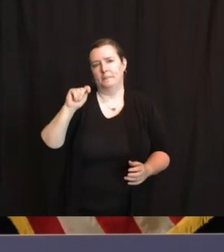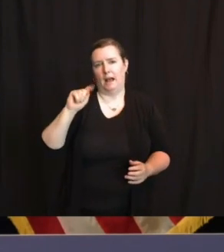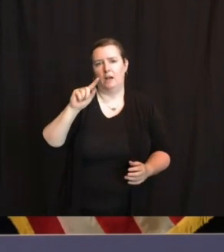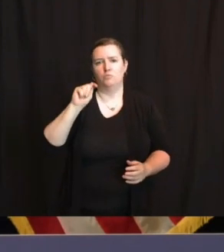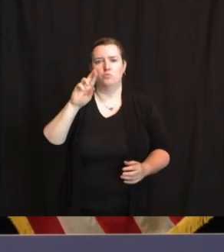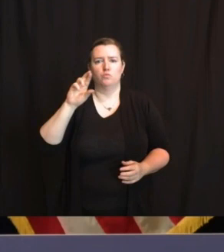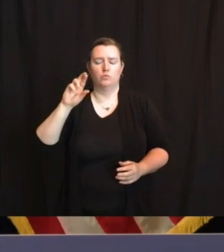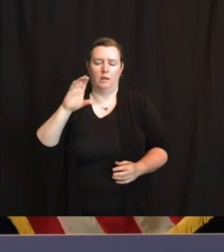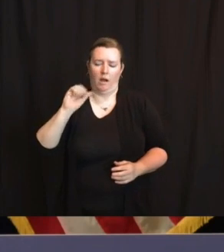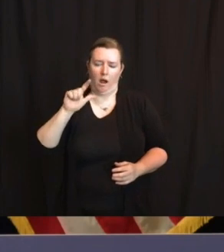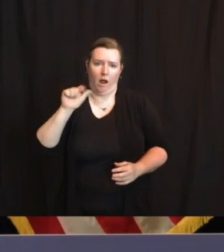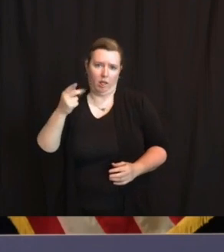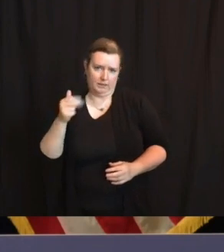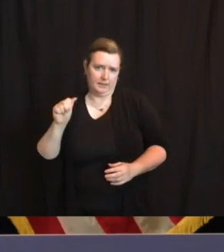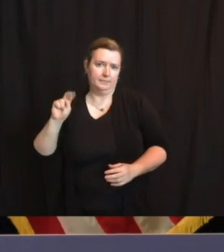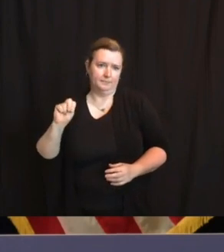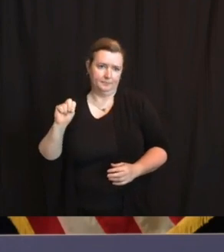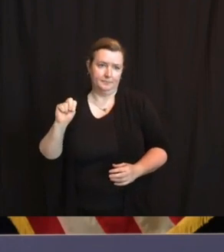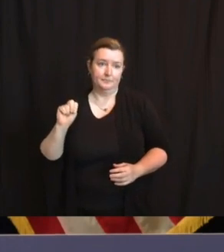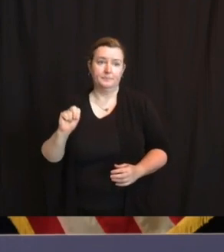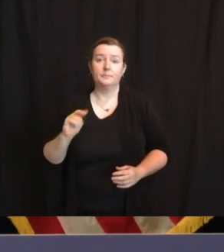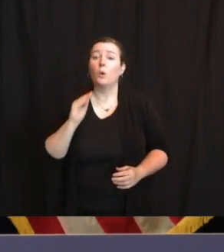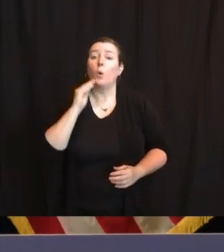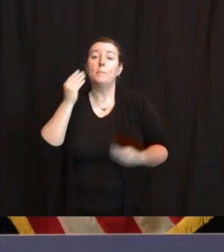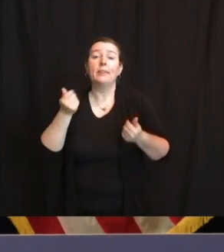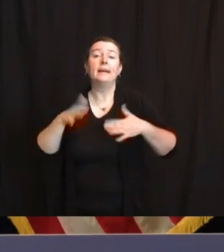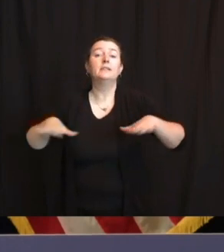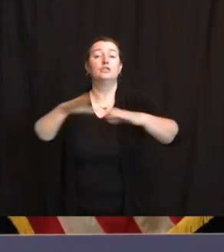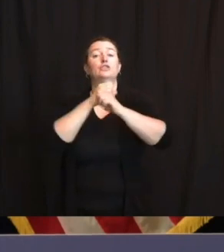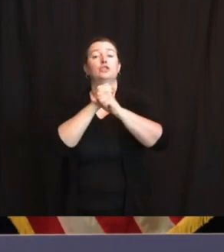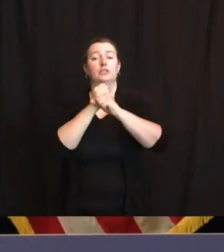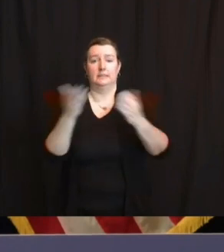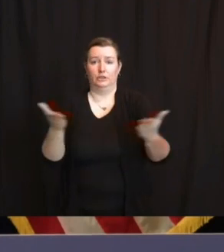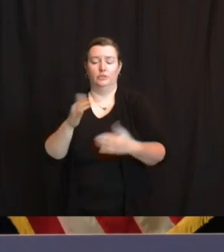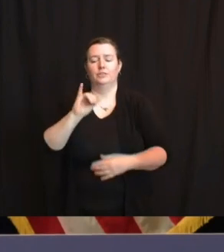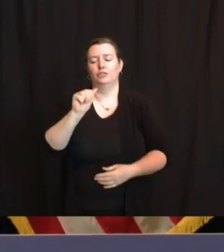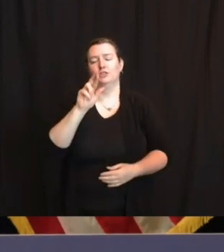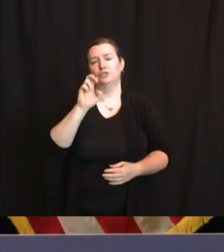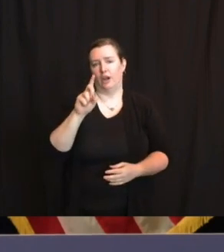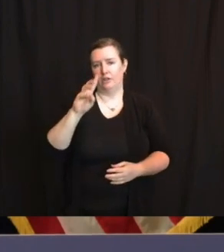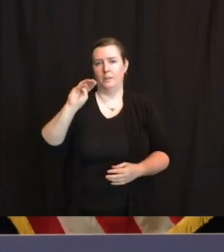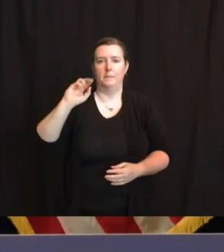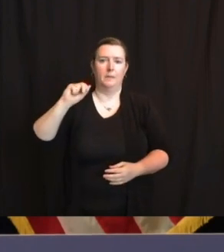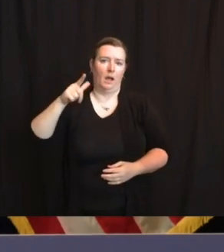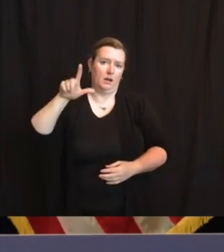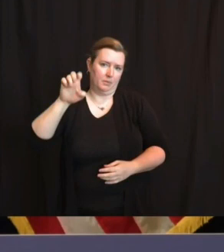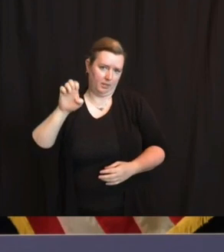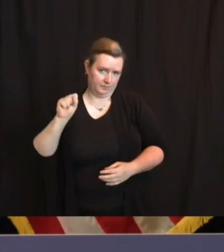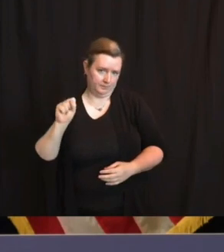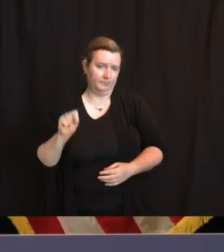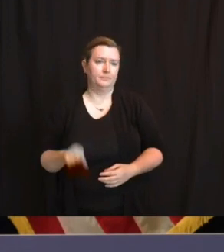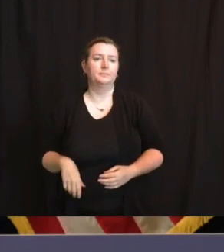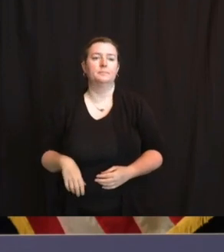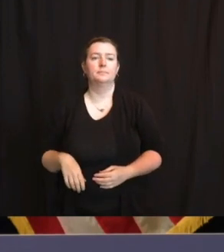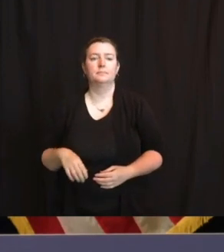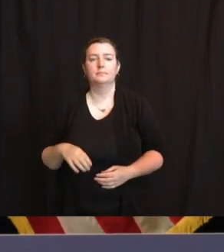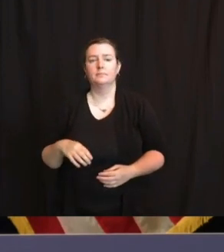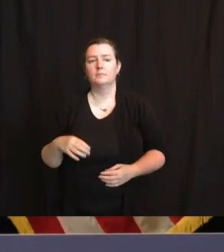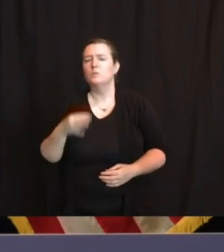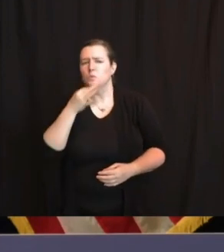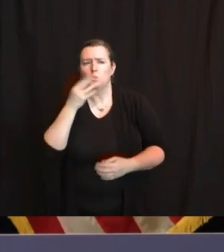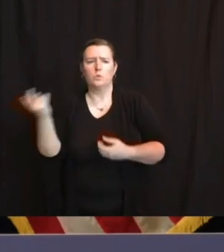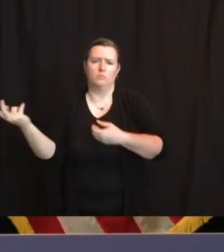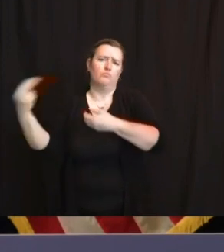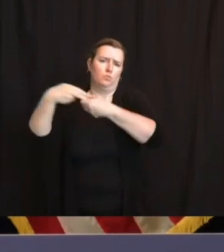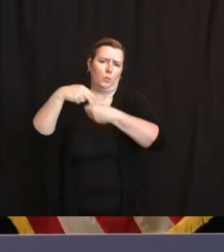and Preparedness, Jared Maples, is with us. And I'm sure Chief Counsel Matt Placken will join us shortly. Before